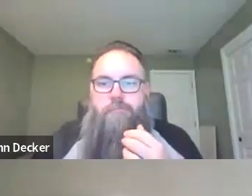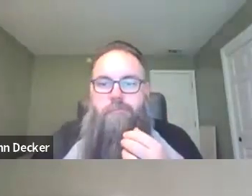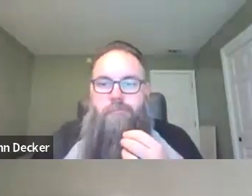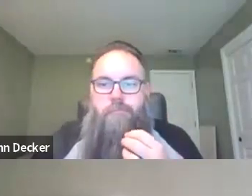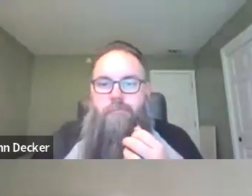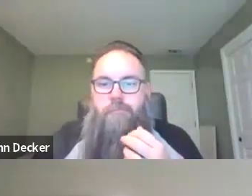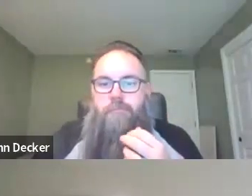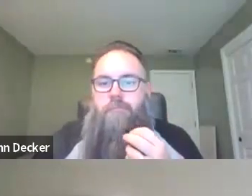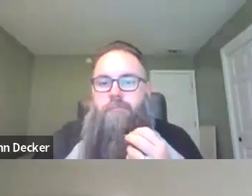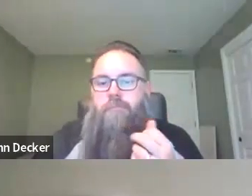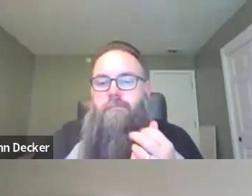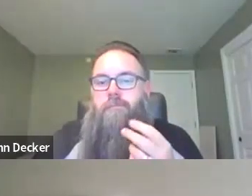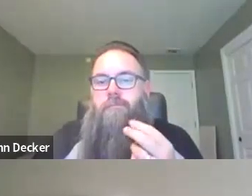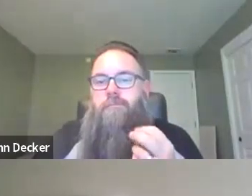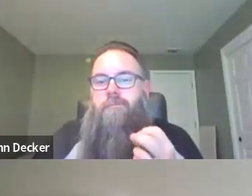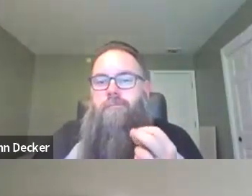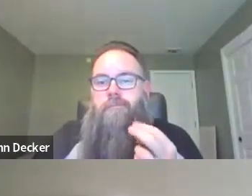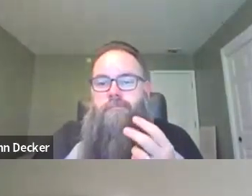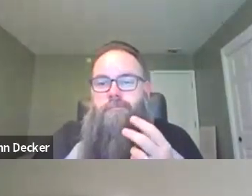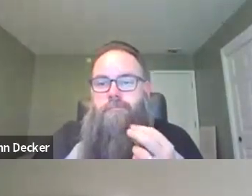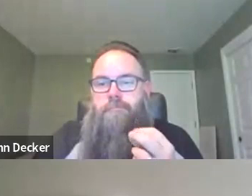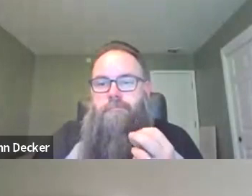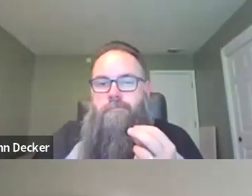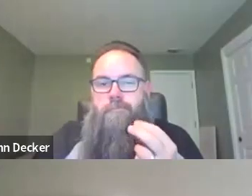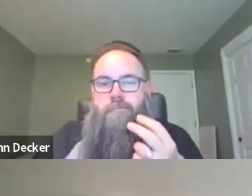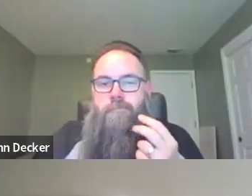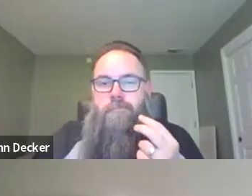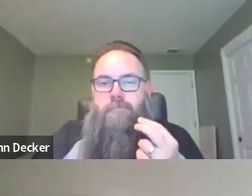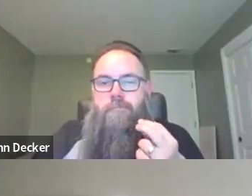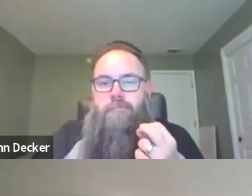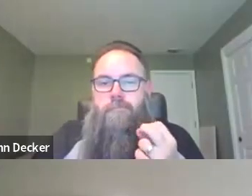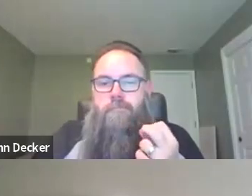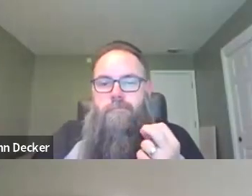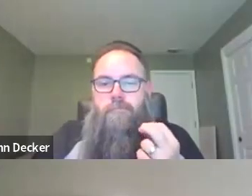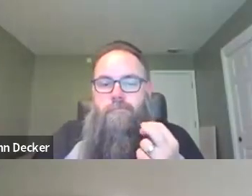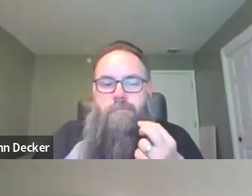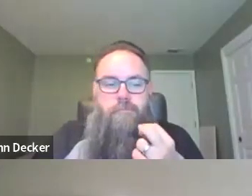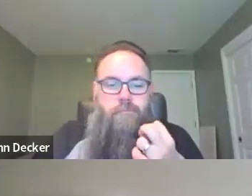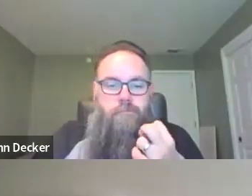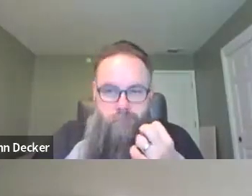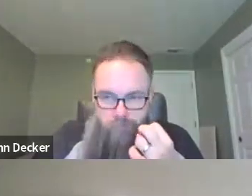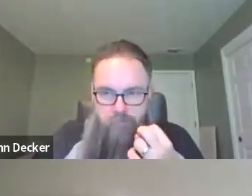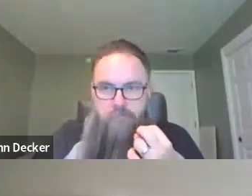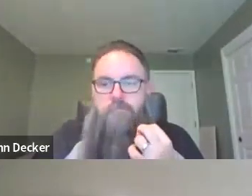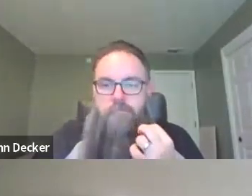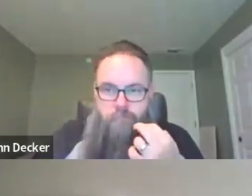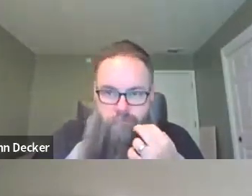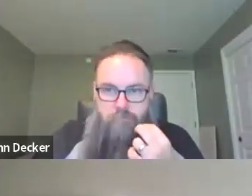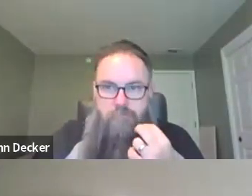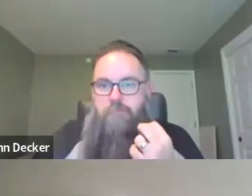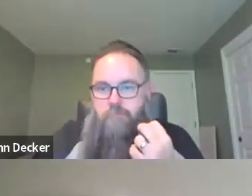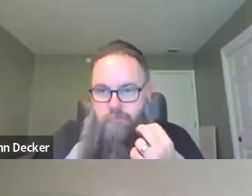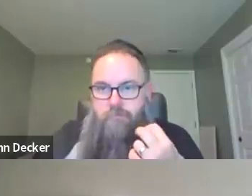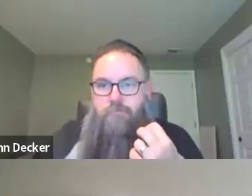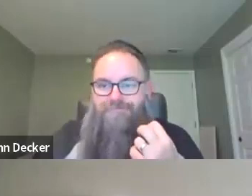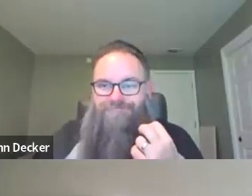everything's preloaded and the staff are just going, okay, occasionally maybe I have to add a different note because it wasn't in the living room. It was in the neighbor's house,